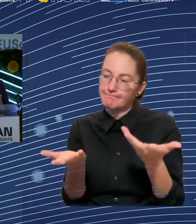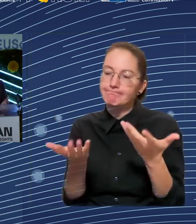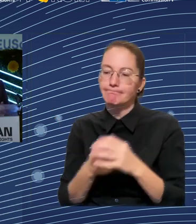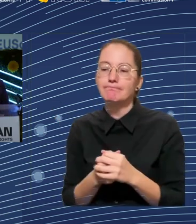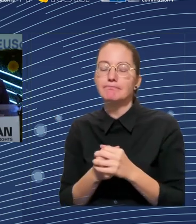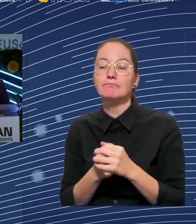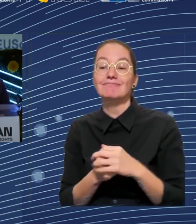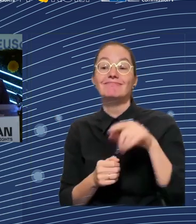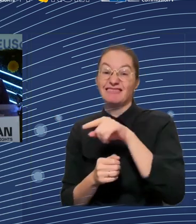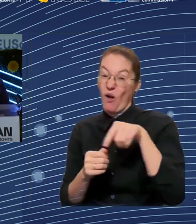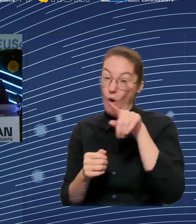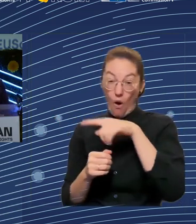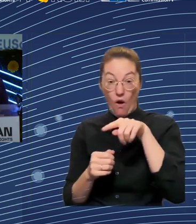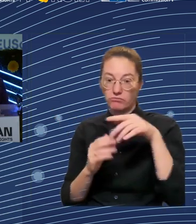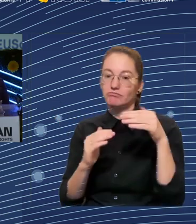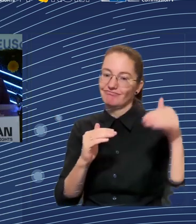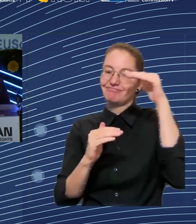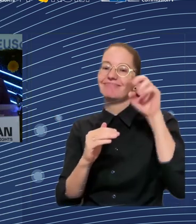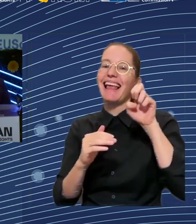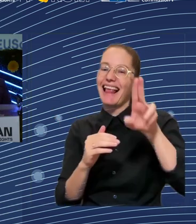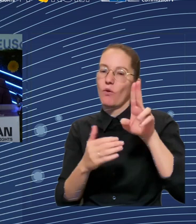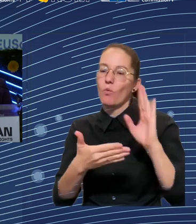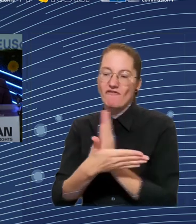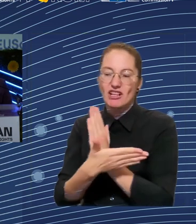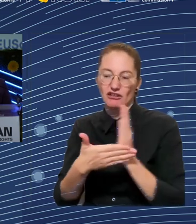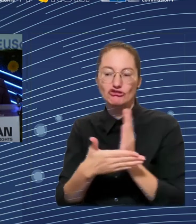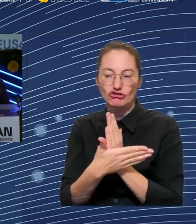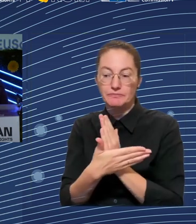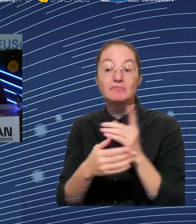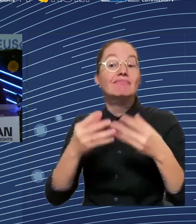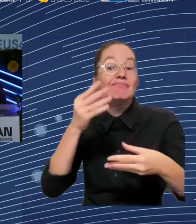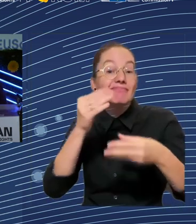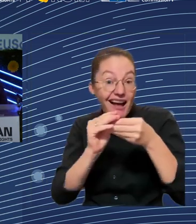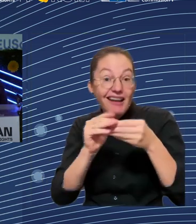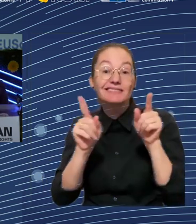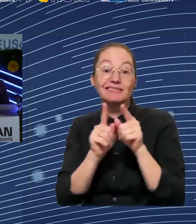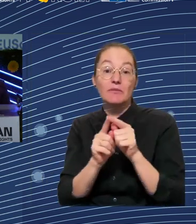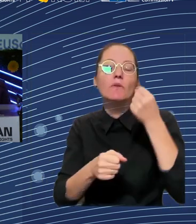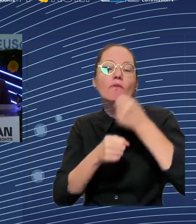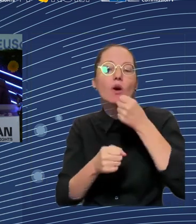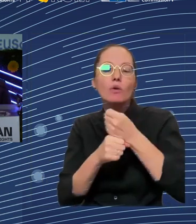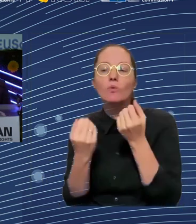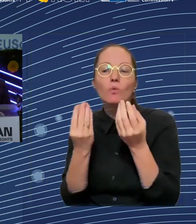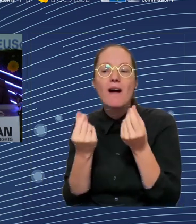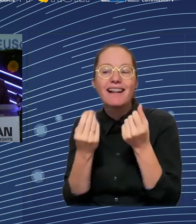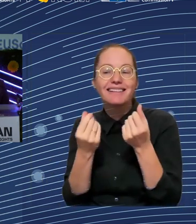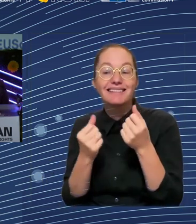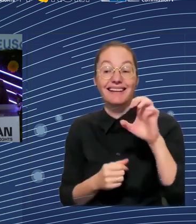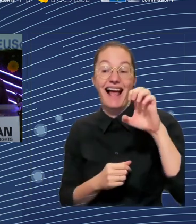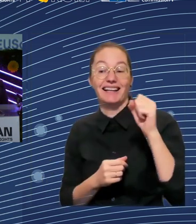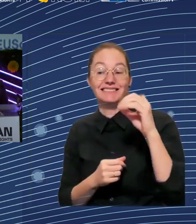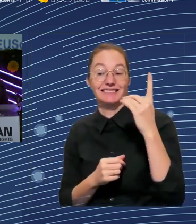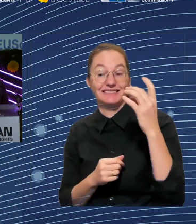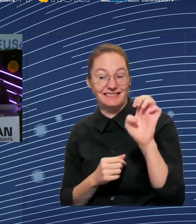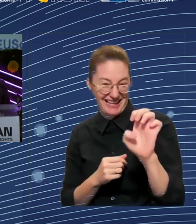wages are correlated with workers' well-being and are widely considered a marker of job quality. So here our analysis finds that